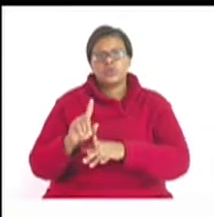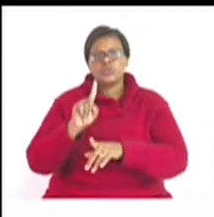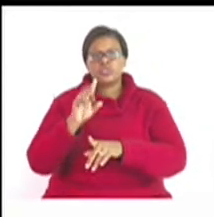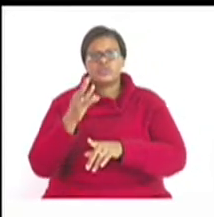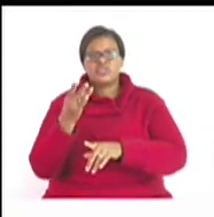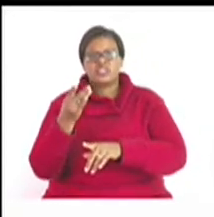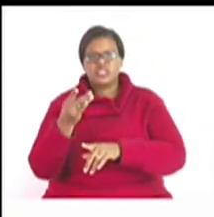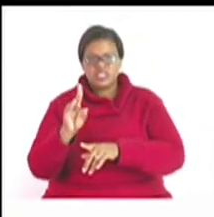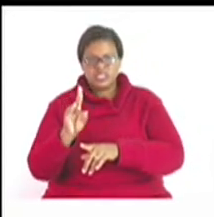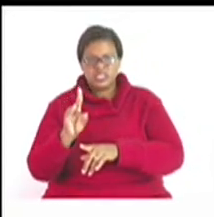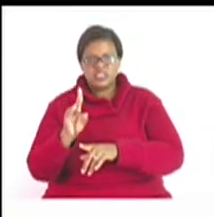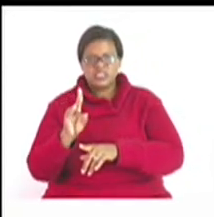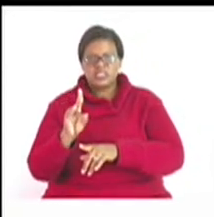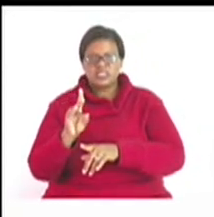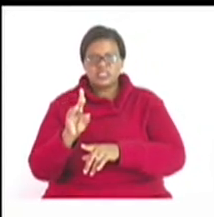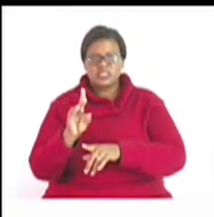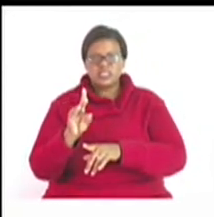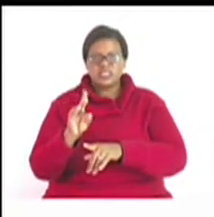17